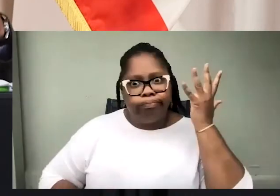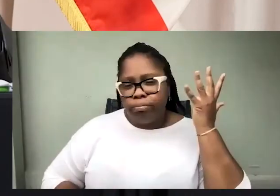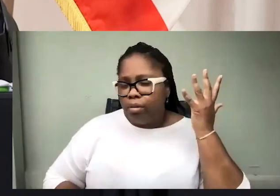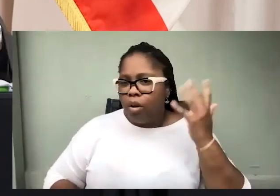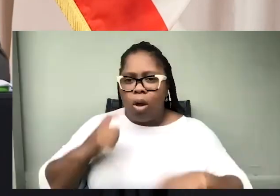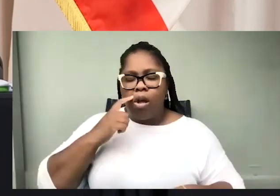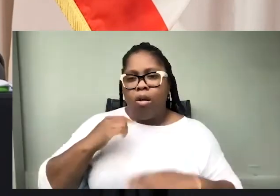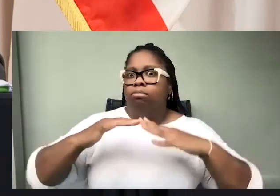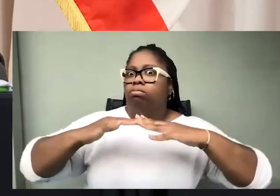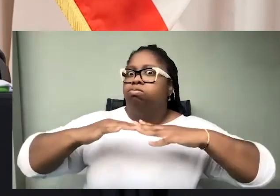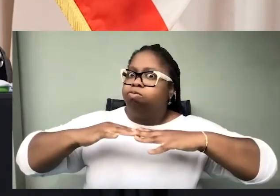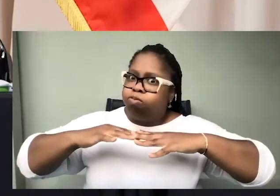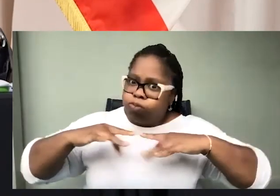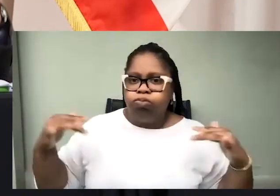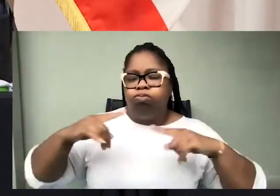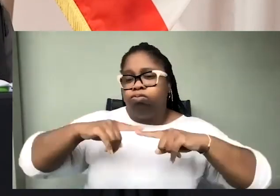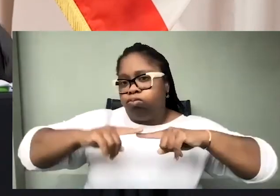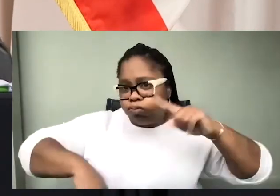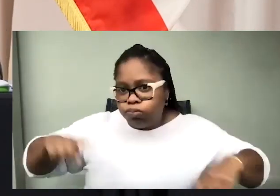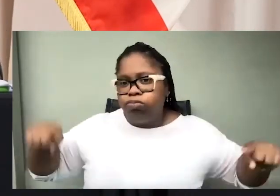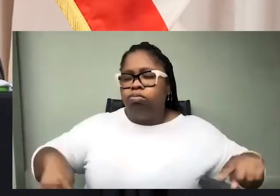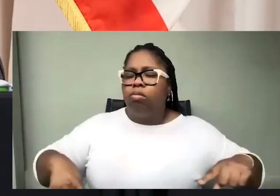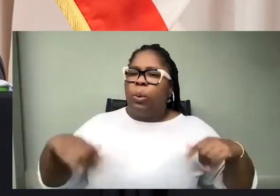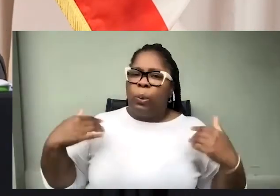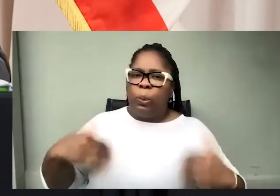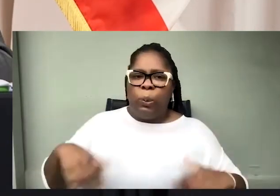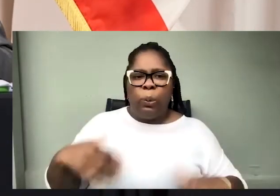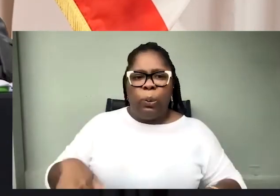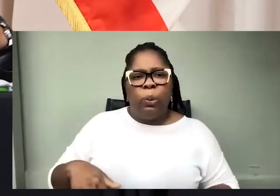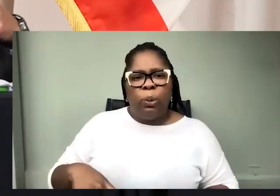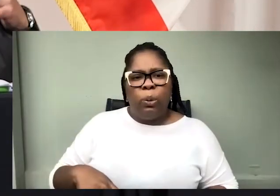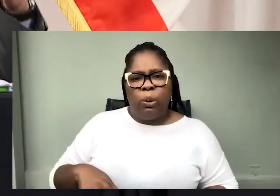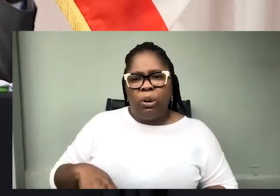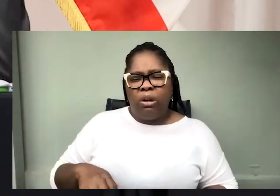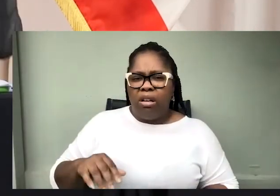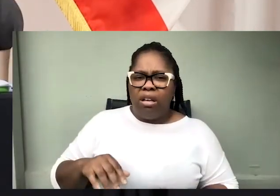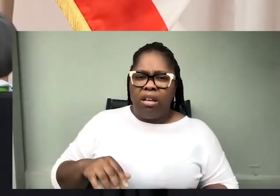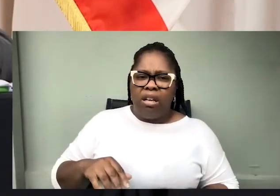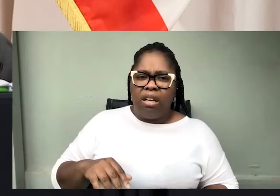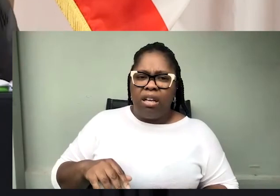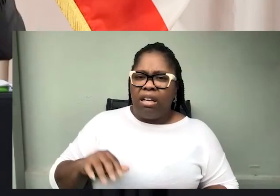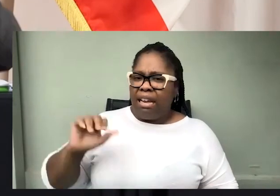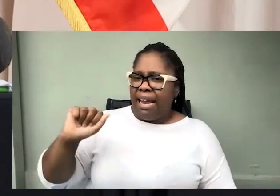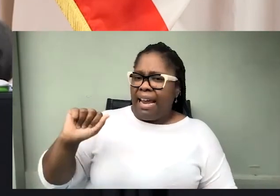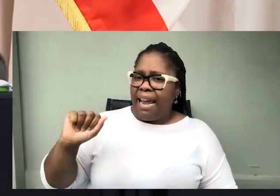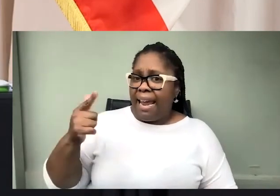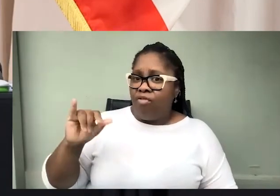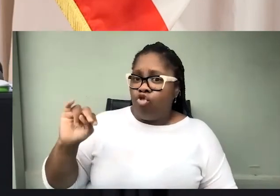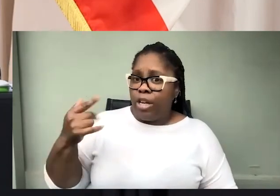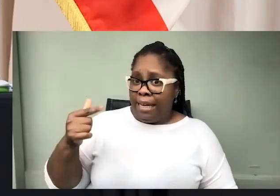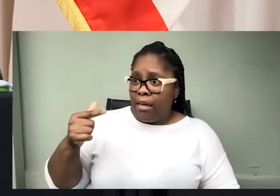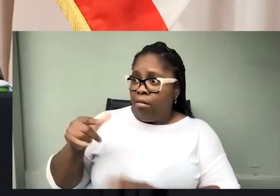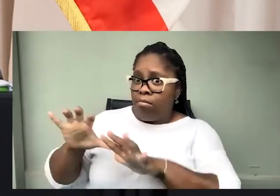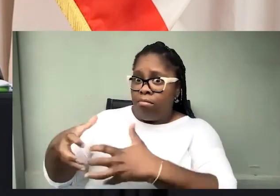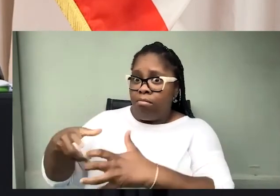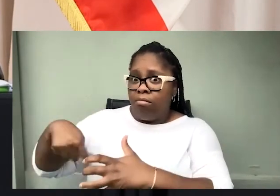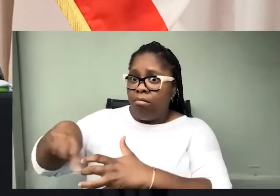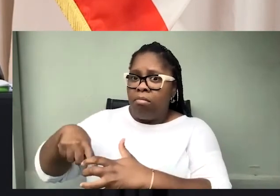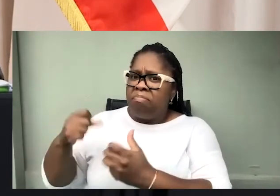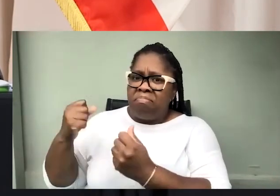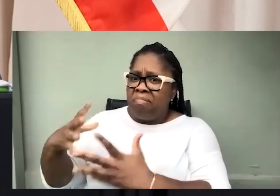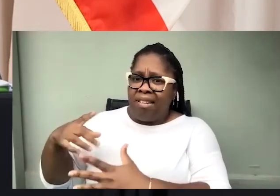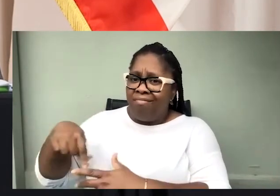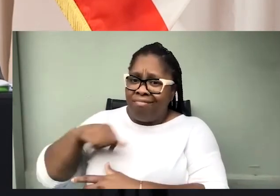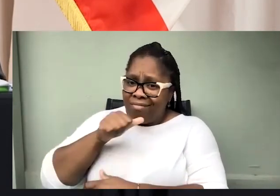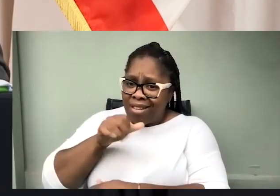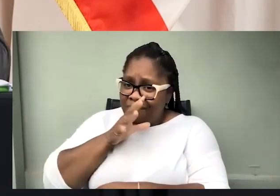a pretty significant aging population that it is non-English, or English is not necessarily their first language.